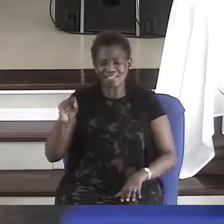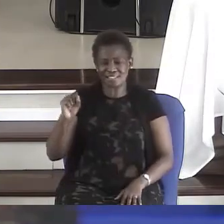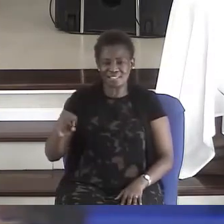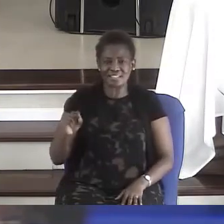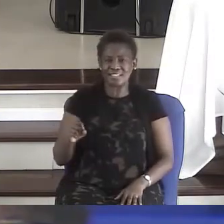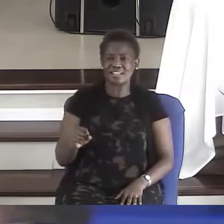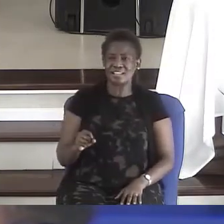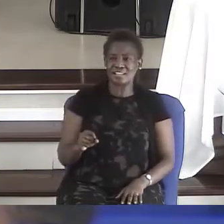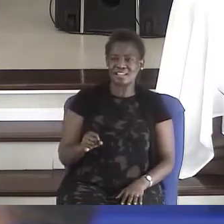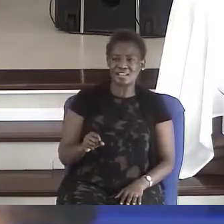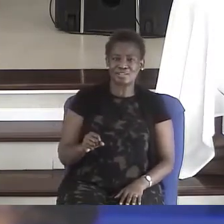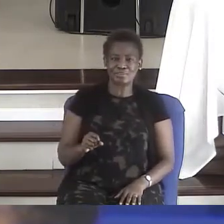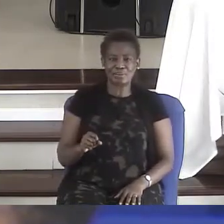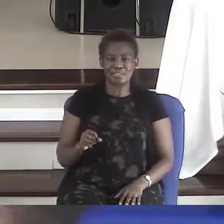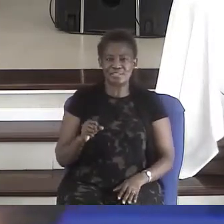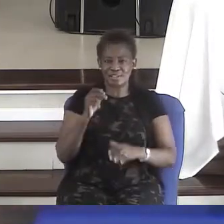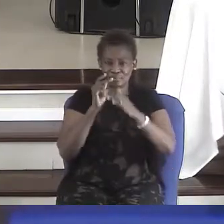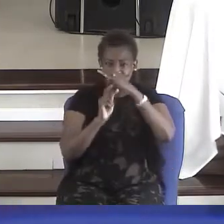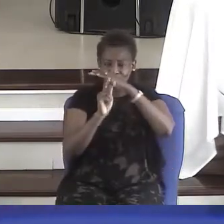about the gospel.